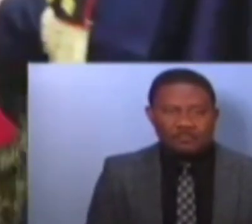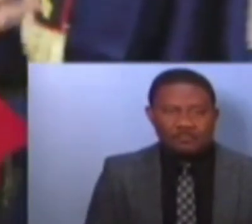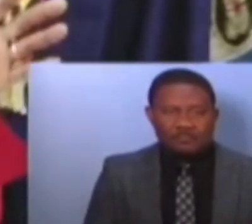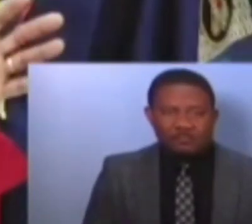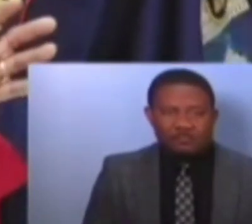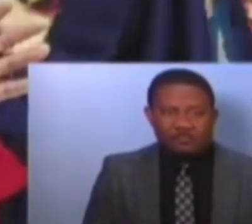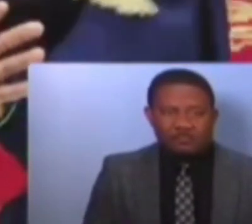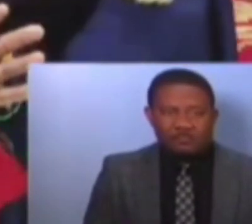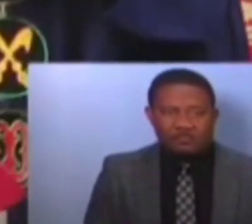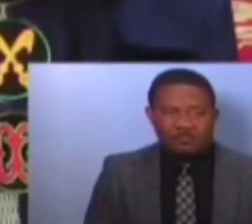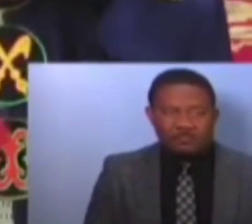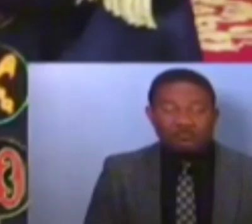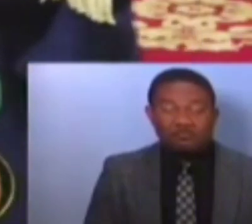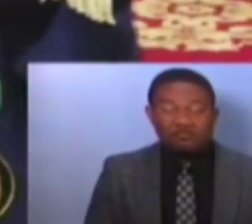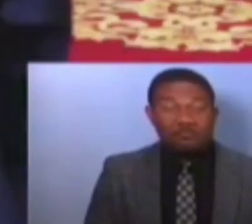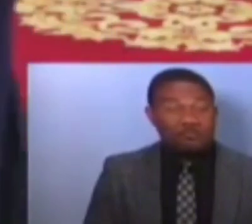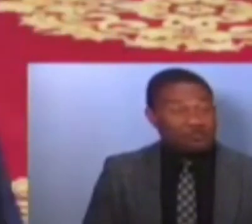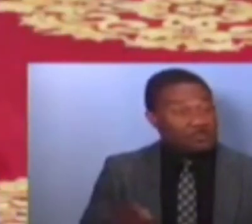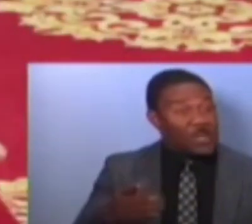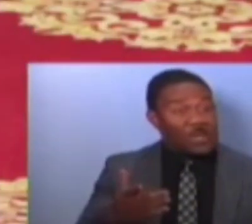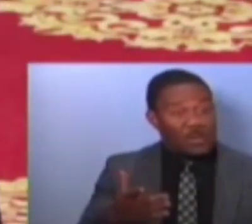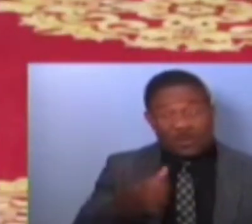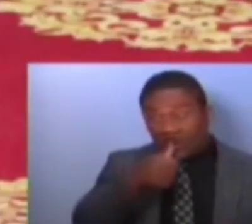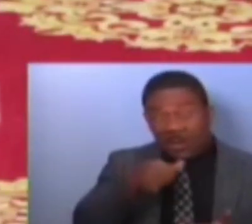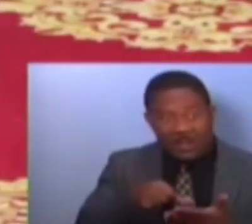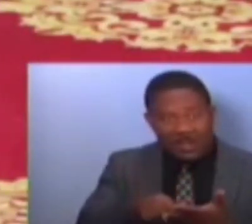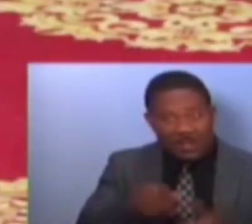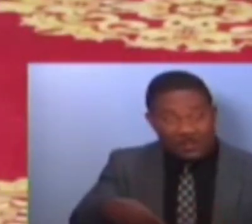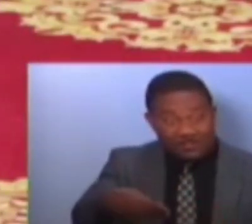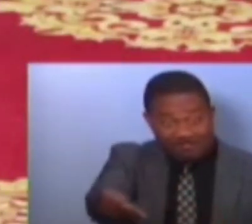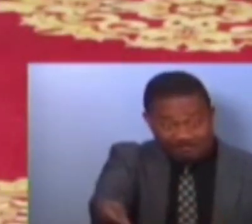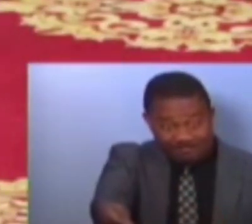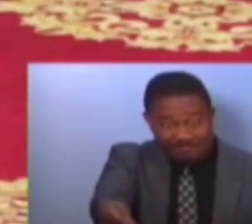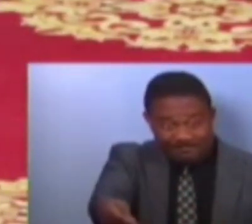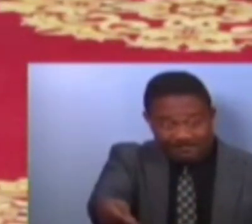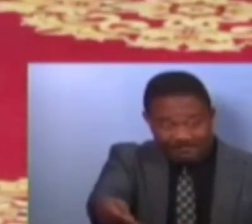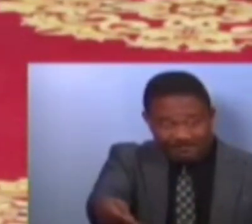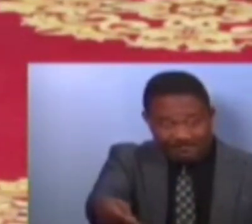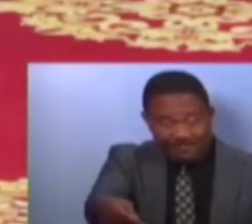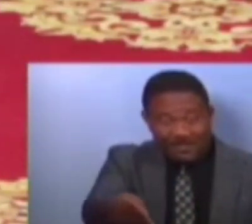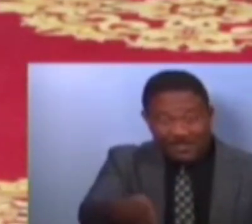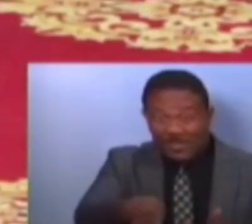it is appropriately tabled. It is appropriately tabled.